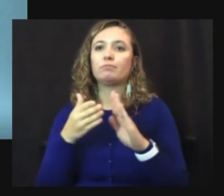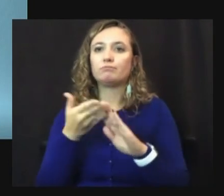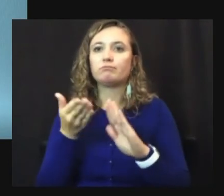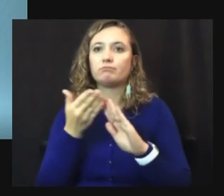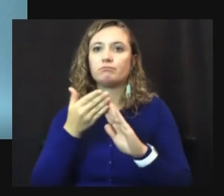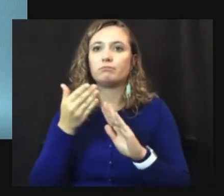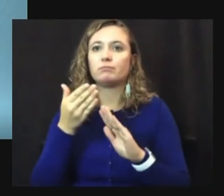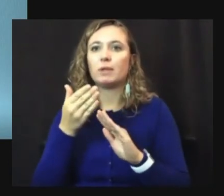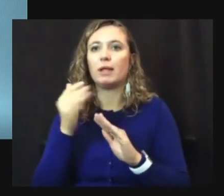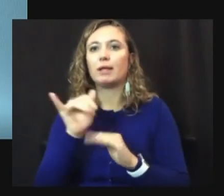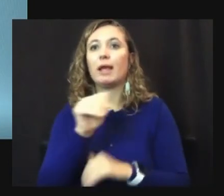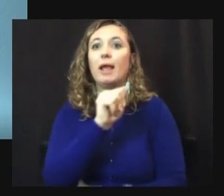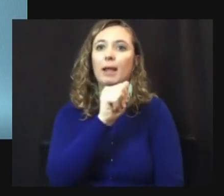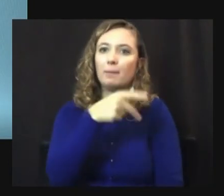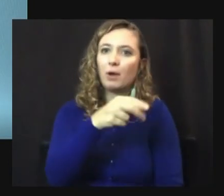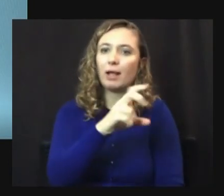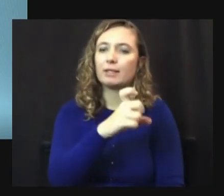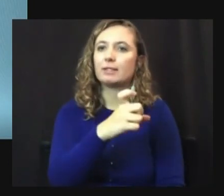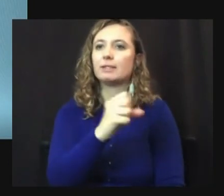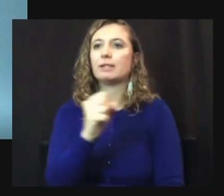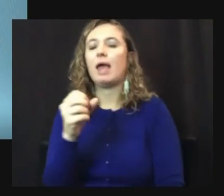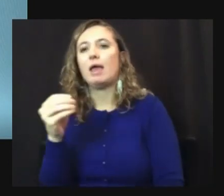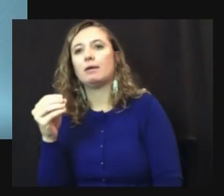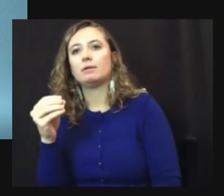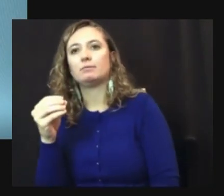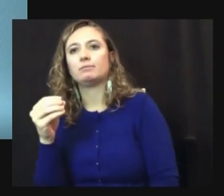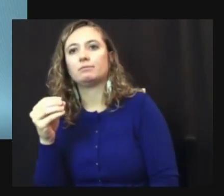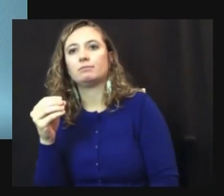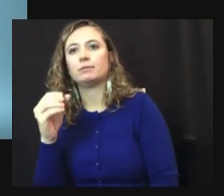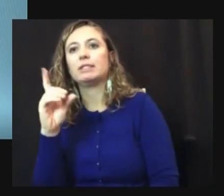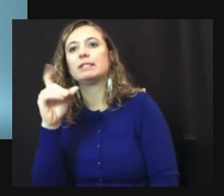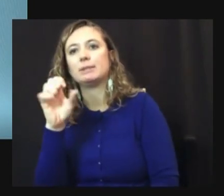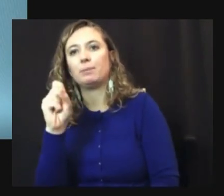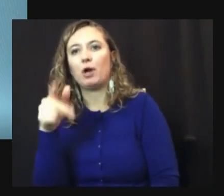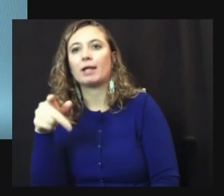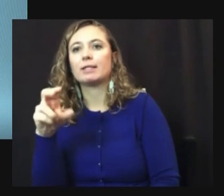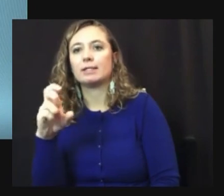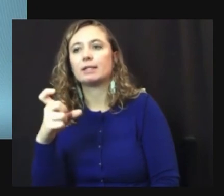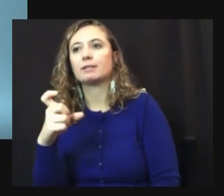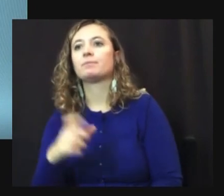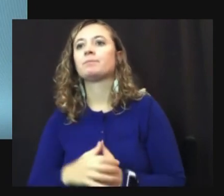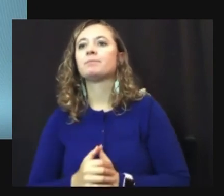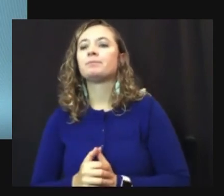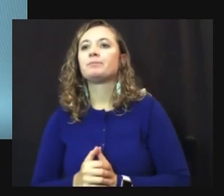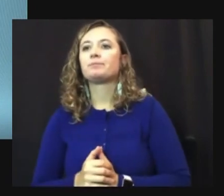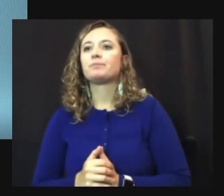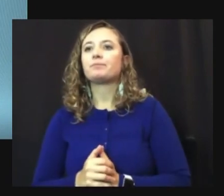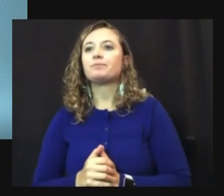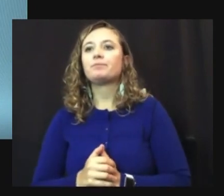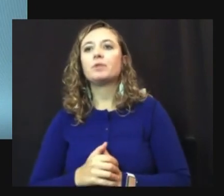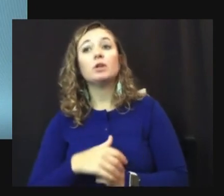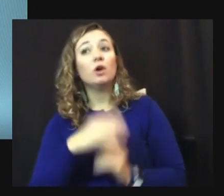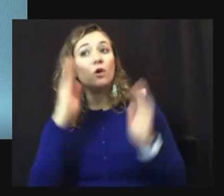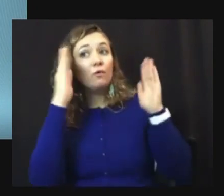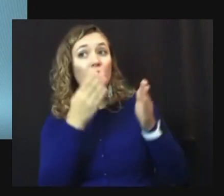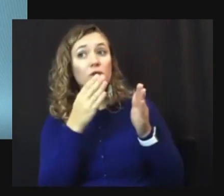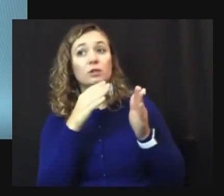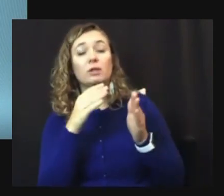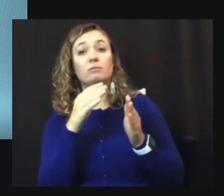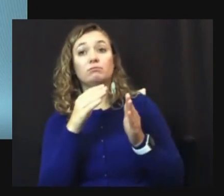Kate? A focus on autonomy mirrors structural privilege. Relinquishing control is necessary to support autonomy.